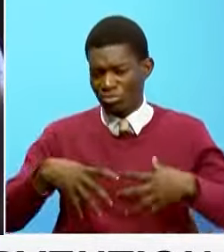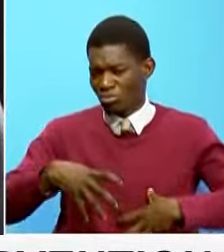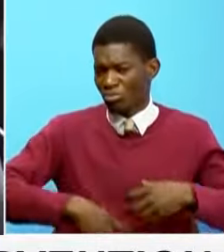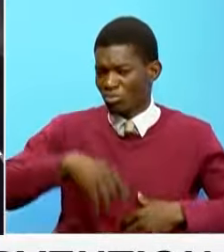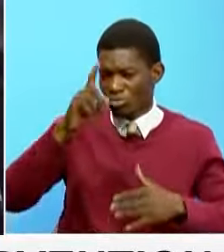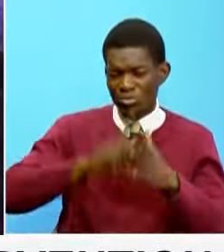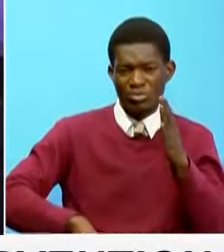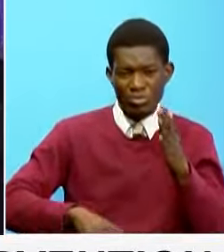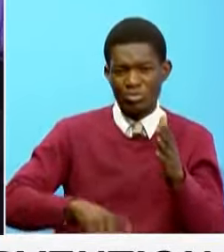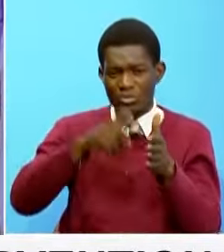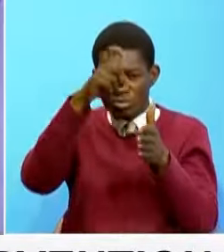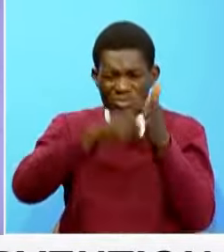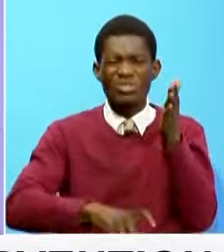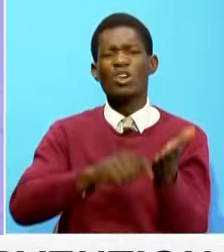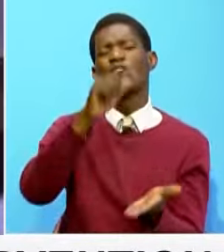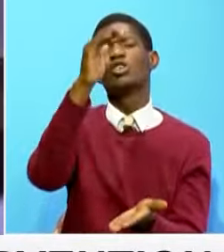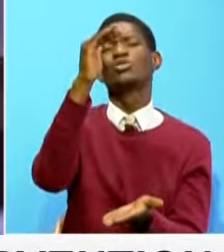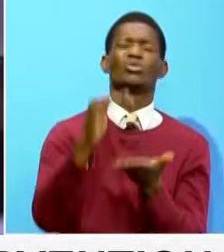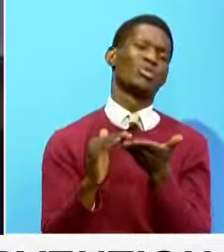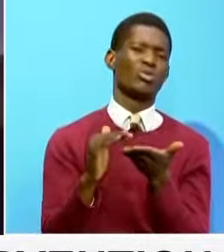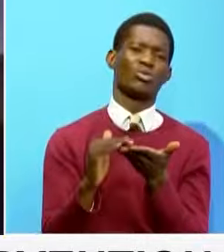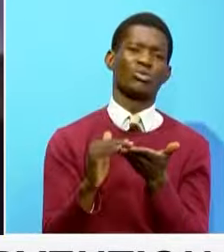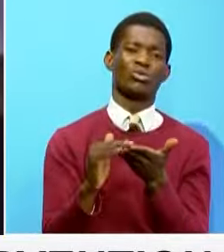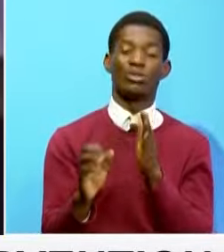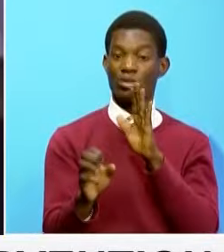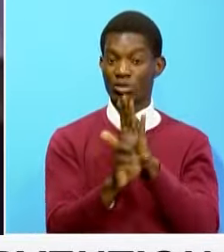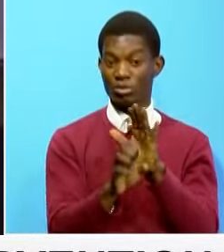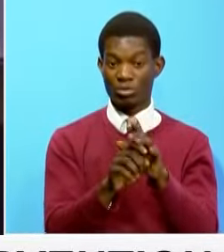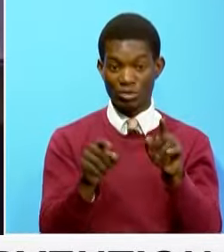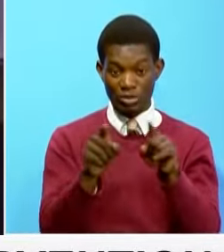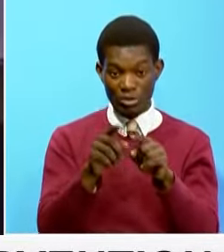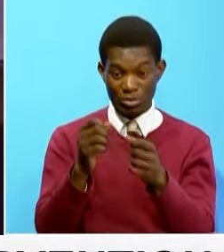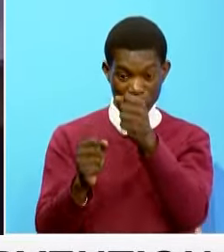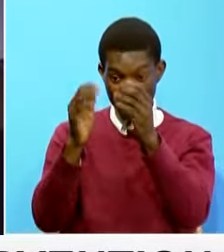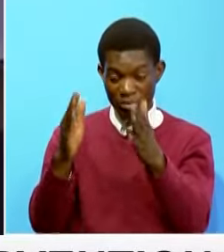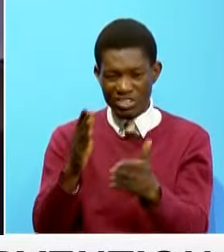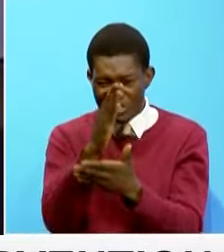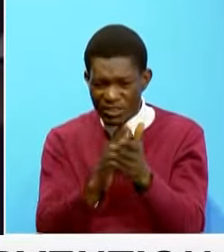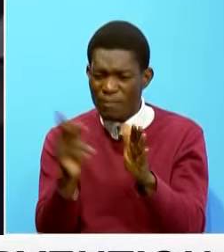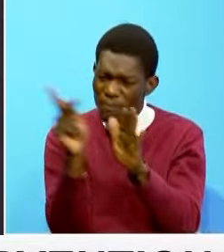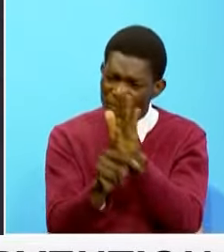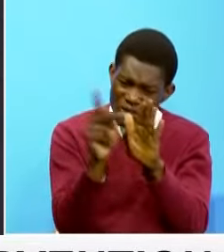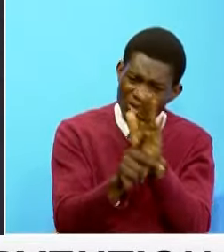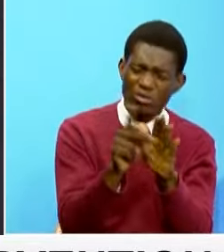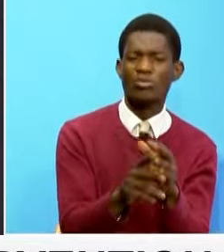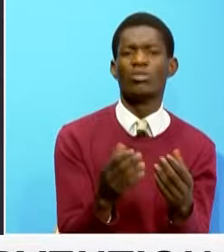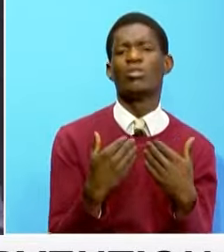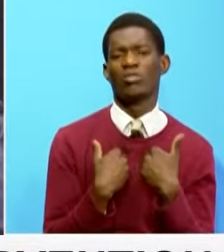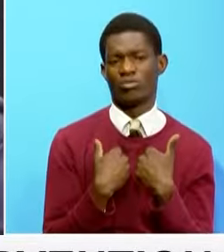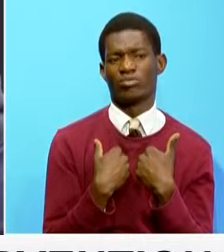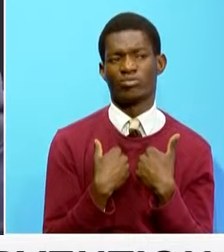especially in the wake of the recent spate of drivers being murdered in mysterious circumstances. We